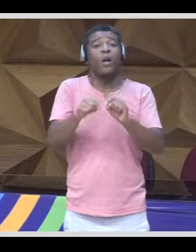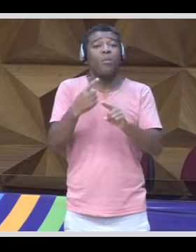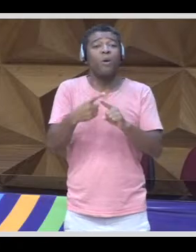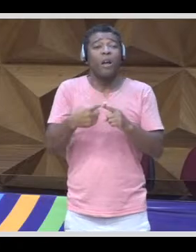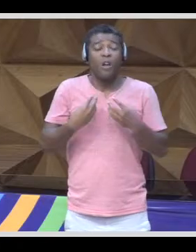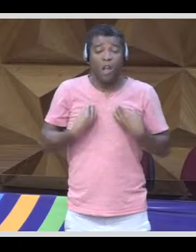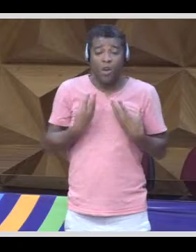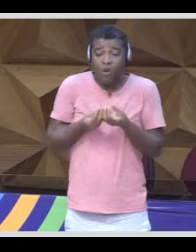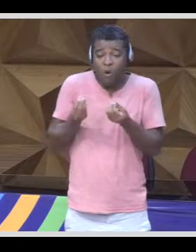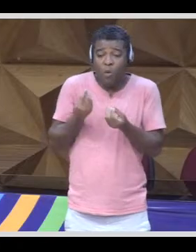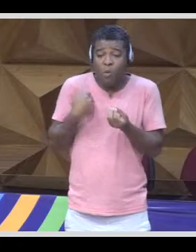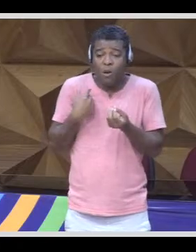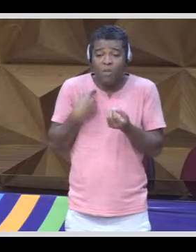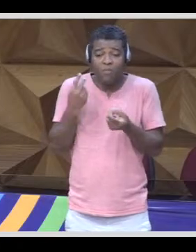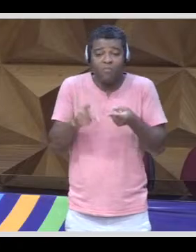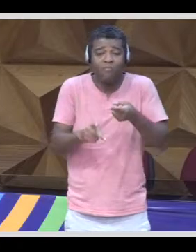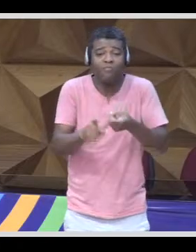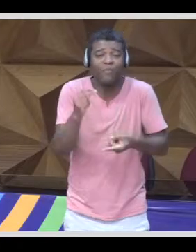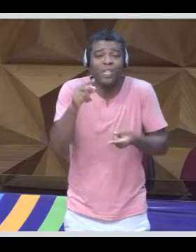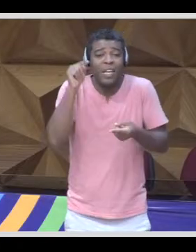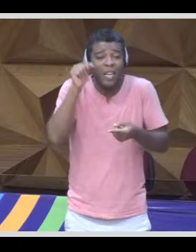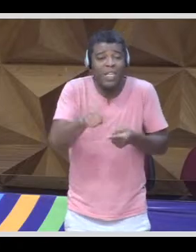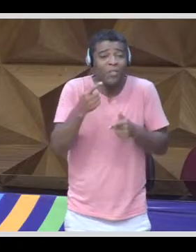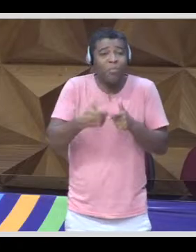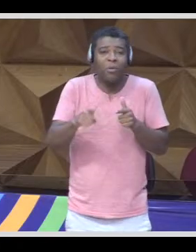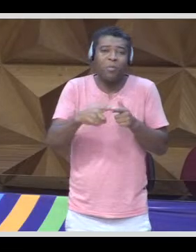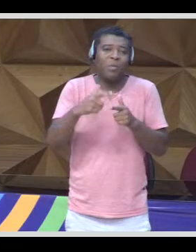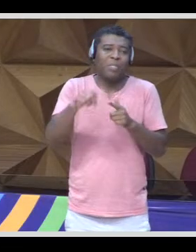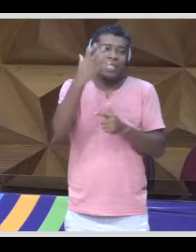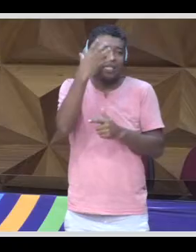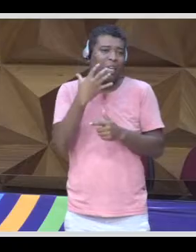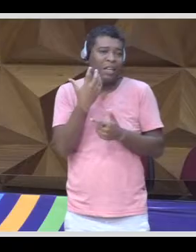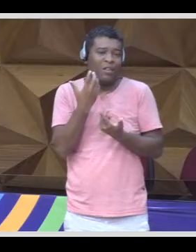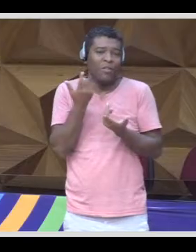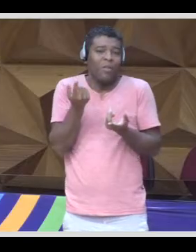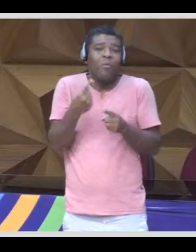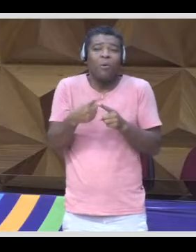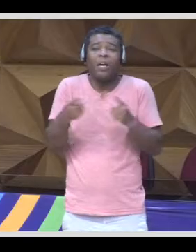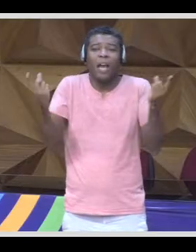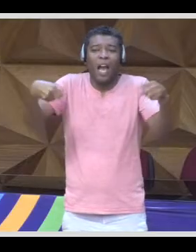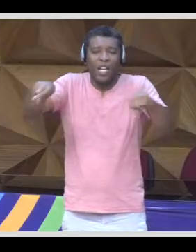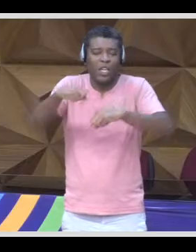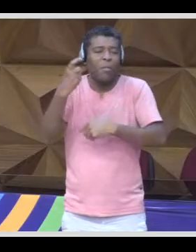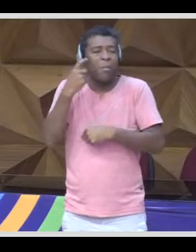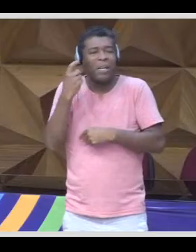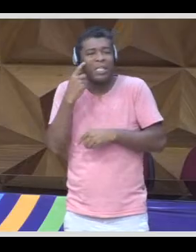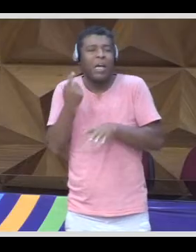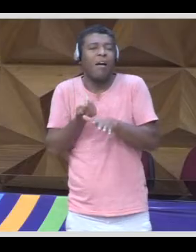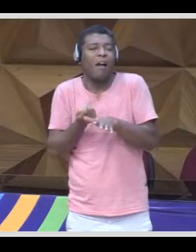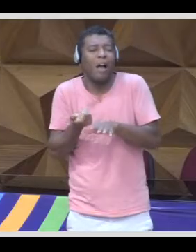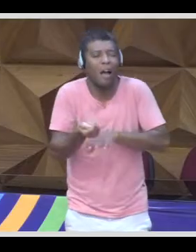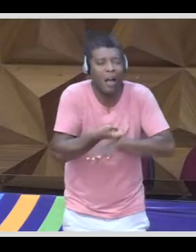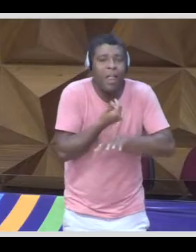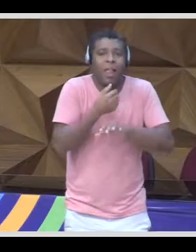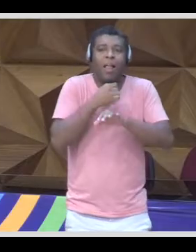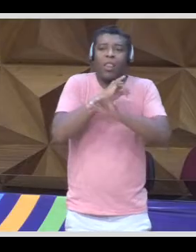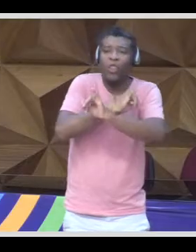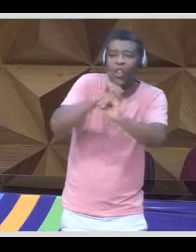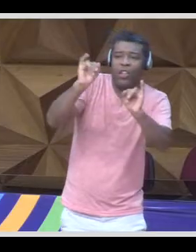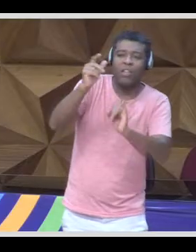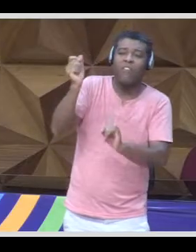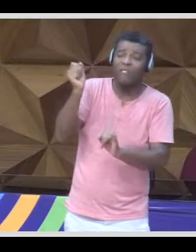this thing about fake news and related phenomena is a very hard problem because of